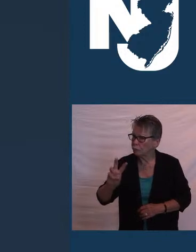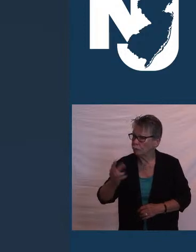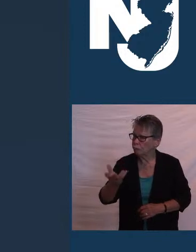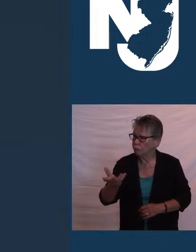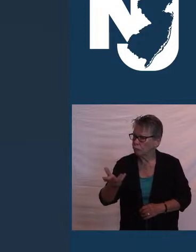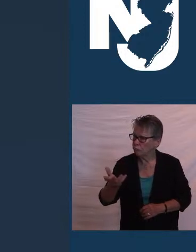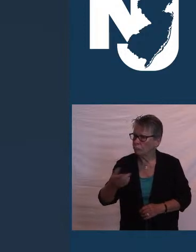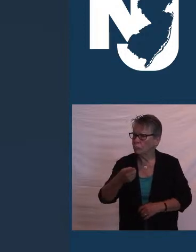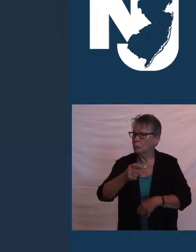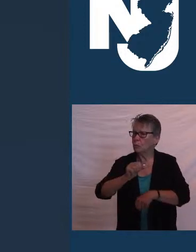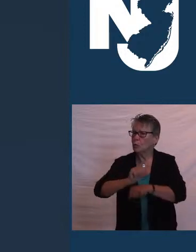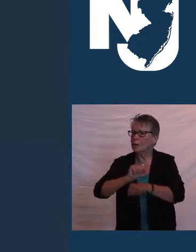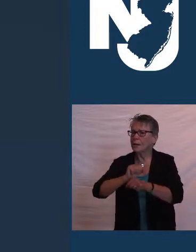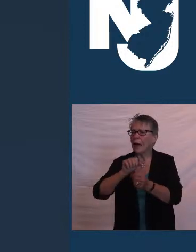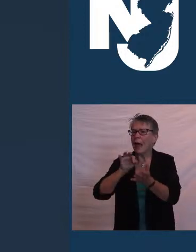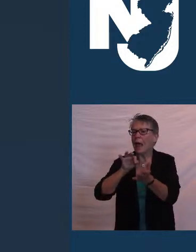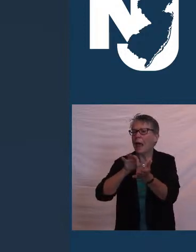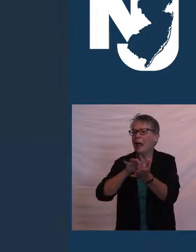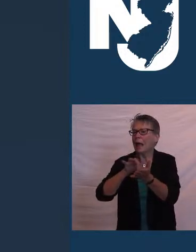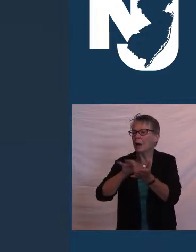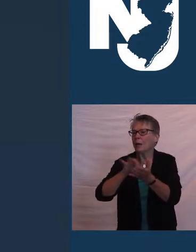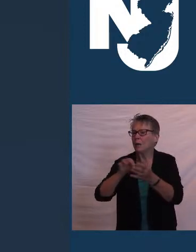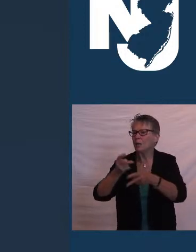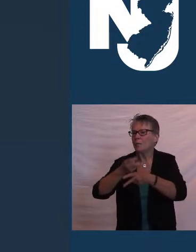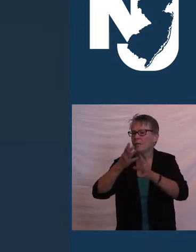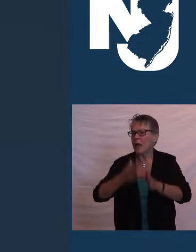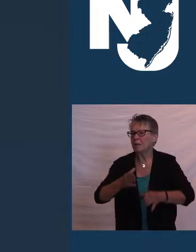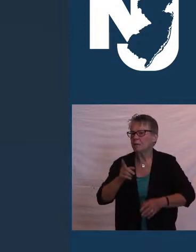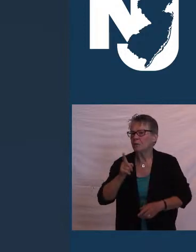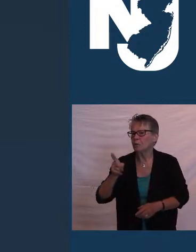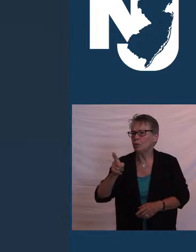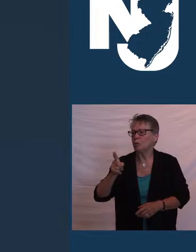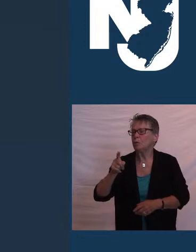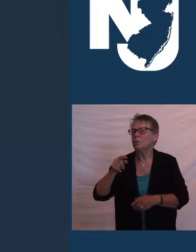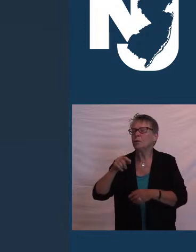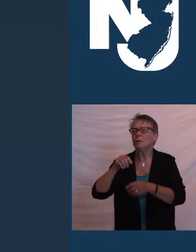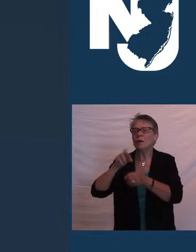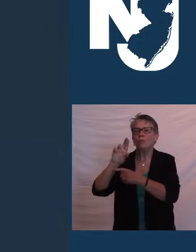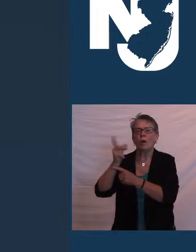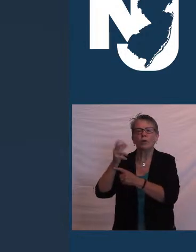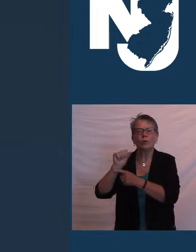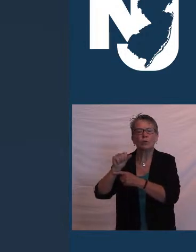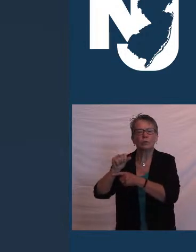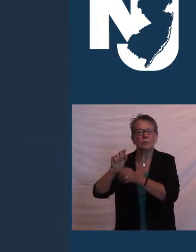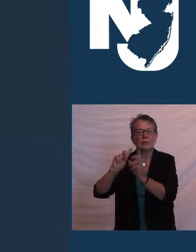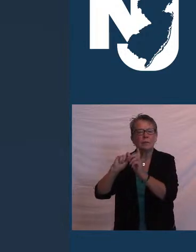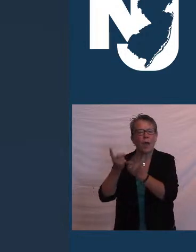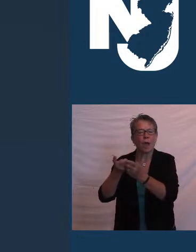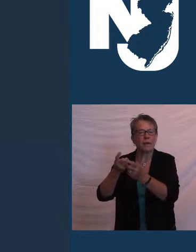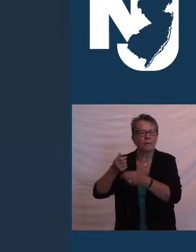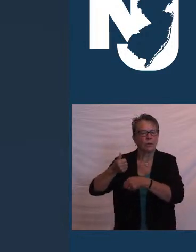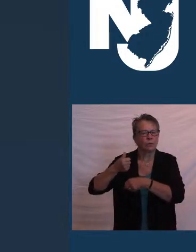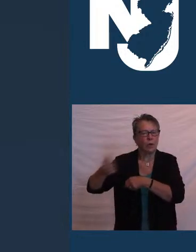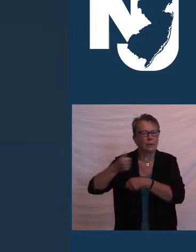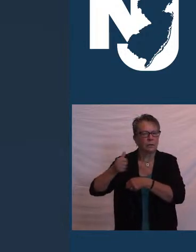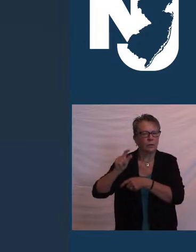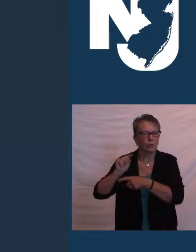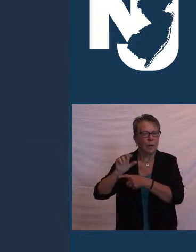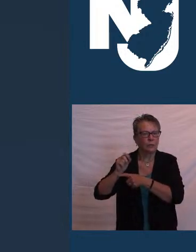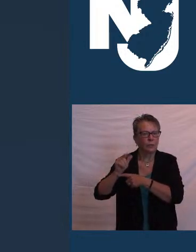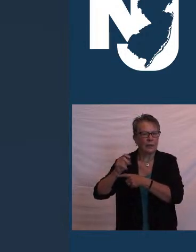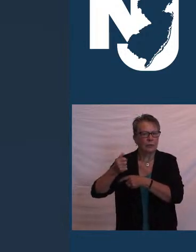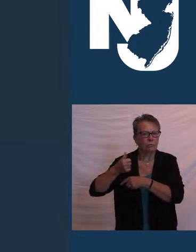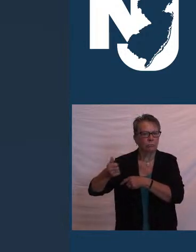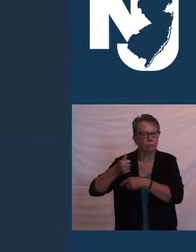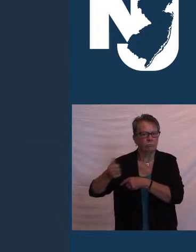an accounting supervisor in the transportation department at Rutgers University in New Brunswick. And in her memory and in recognition of her